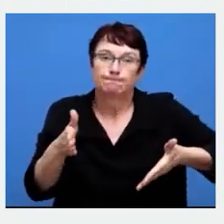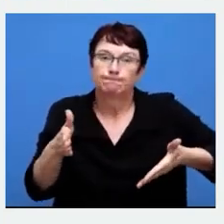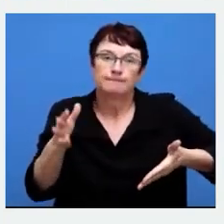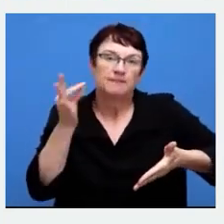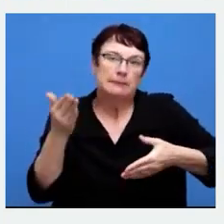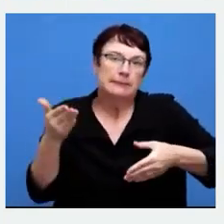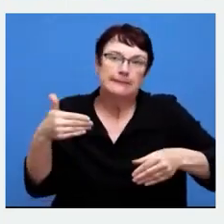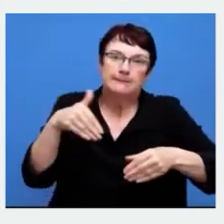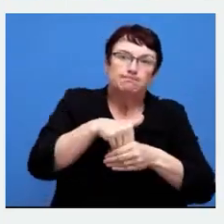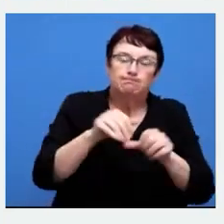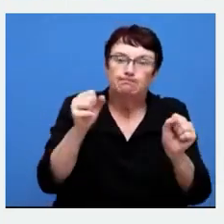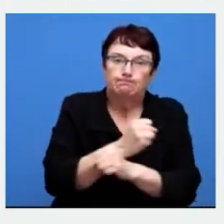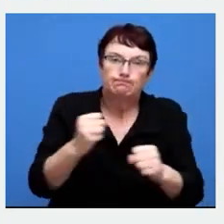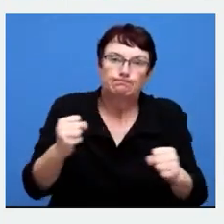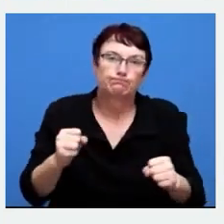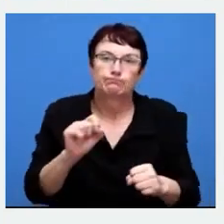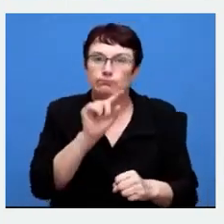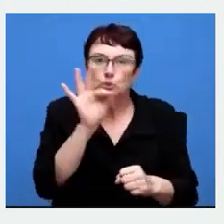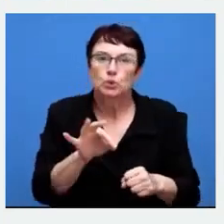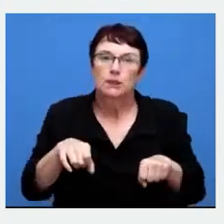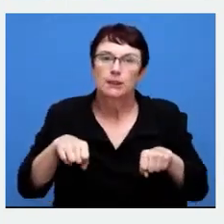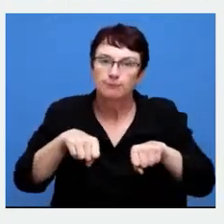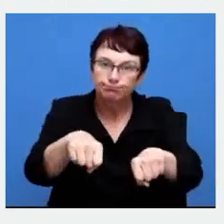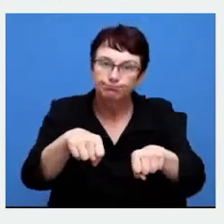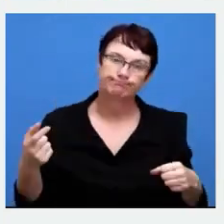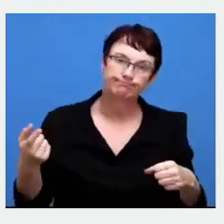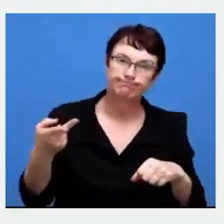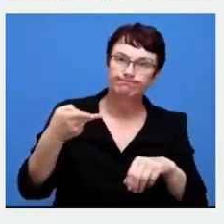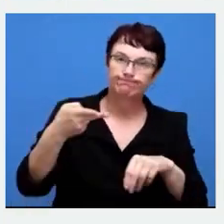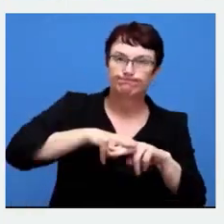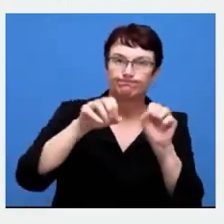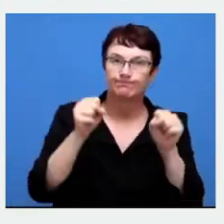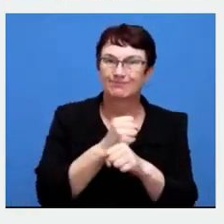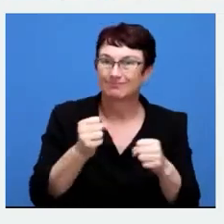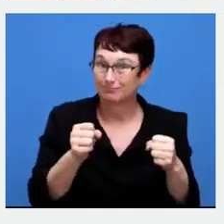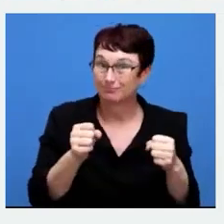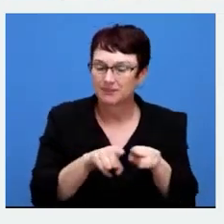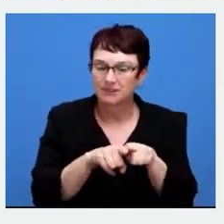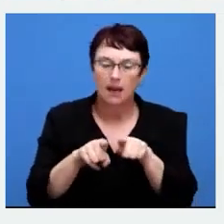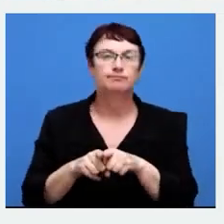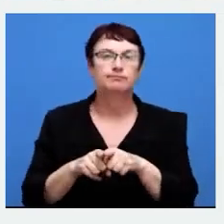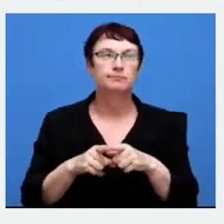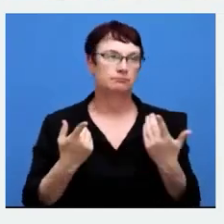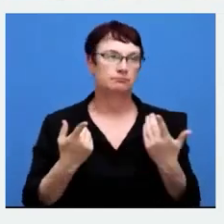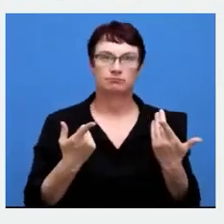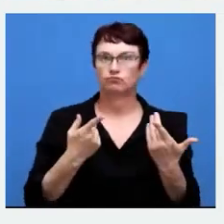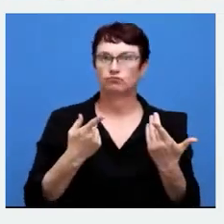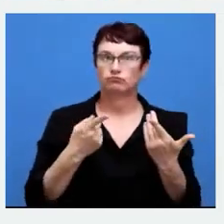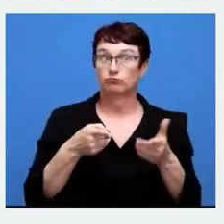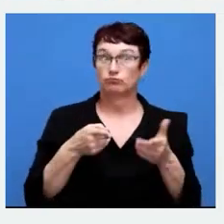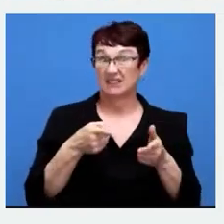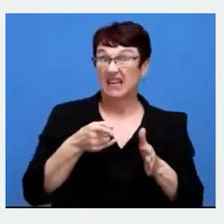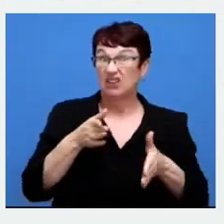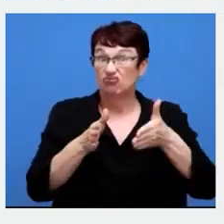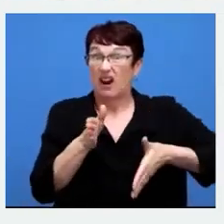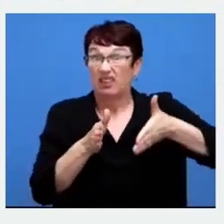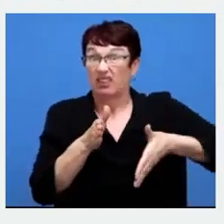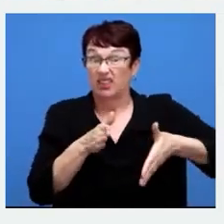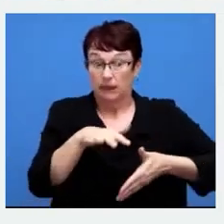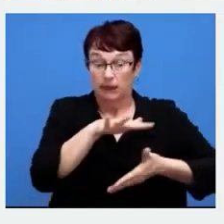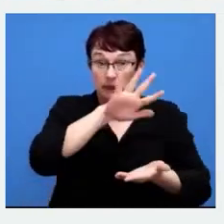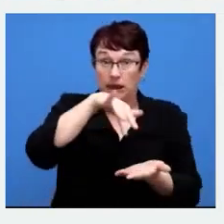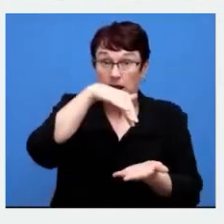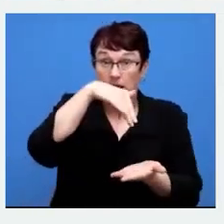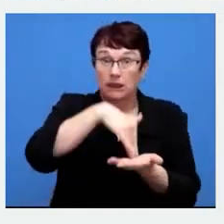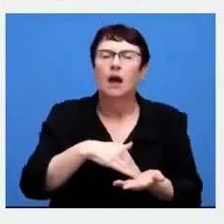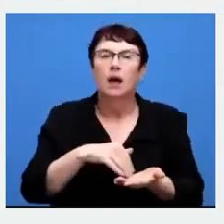maps elements such as the subway stations with elevators to address the autonomy of individuals with disabilities